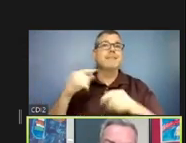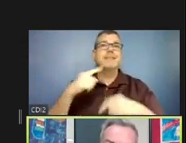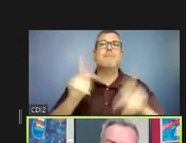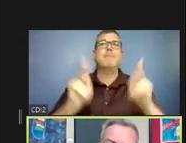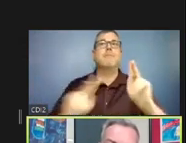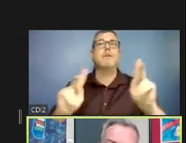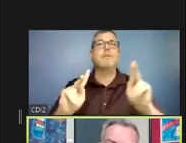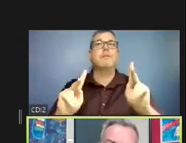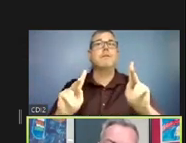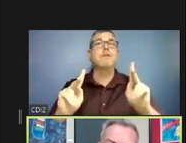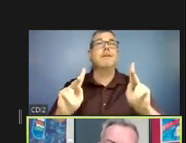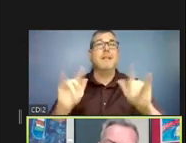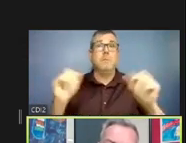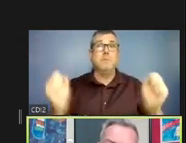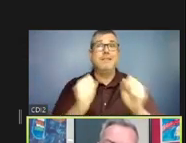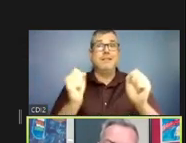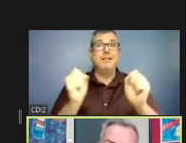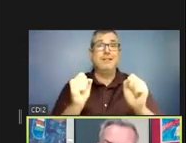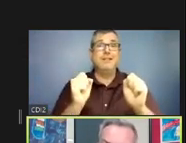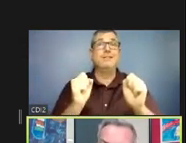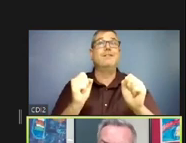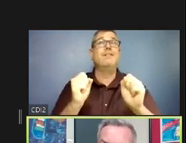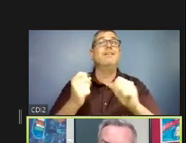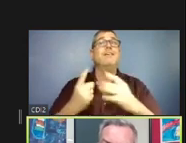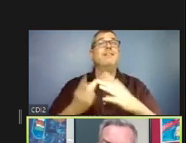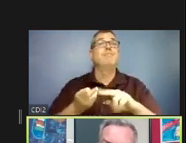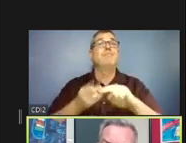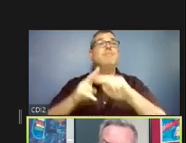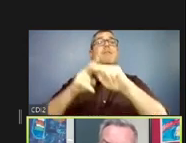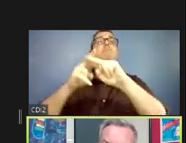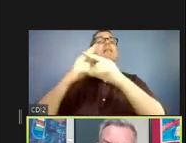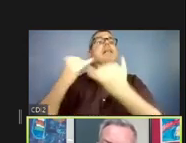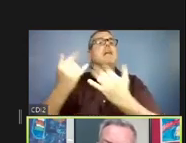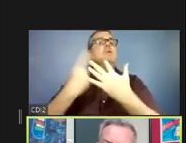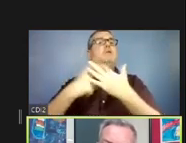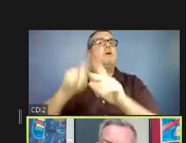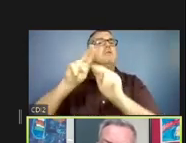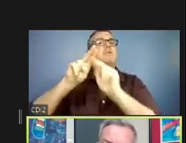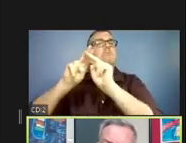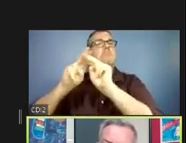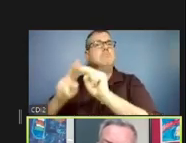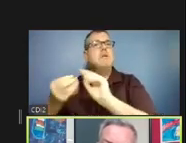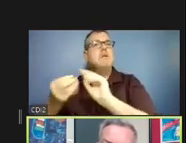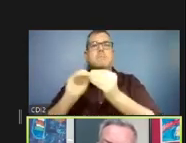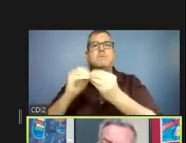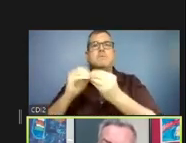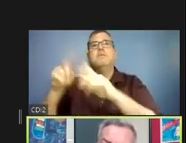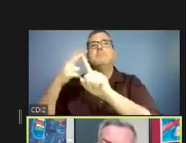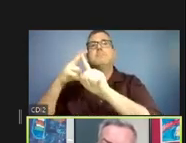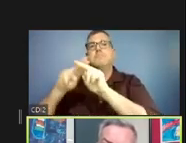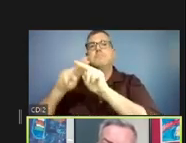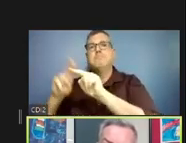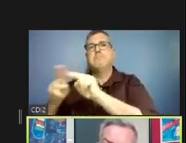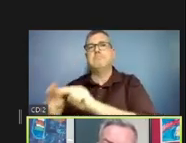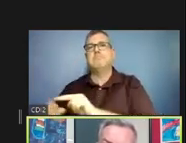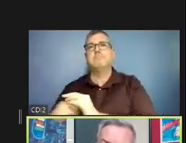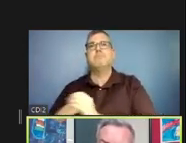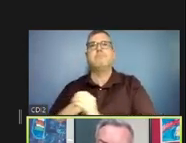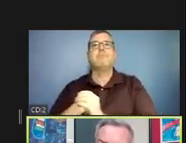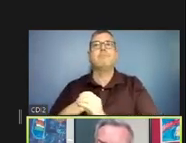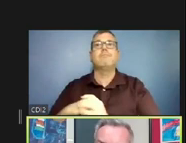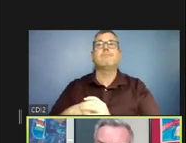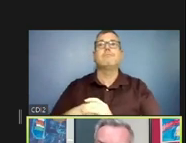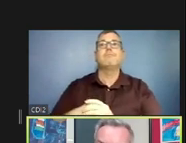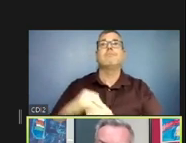it. As of January 25th, the state had administered 41